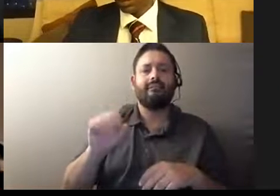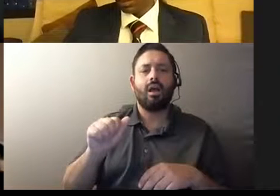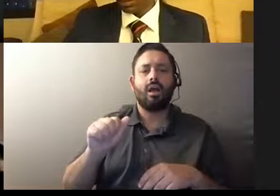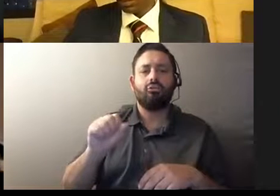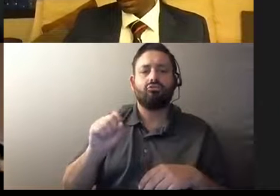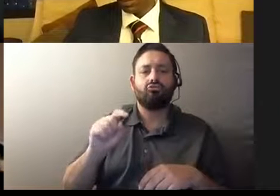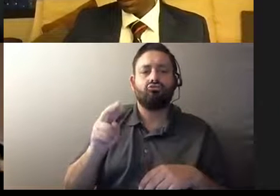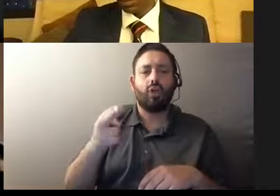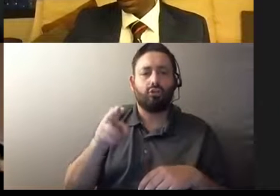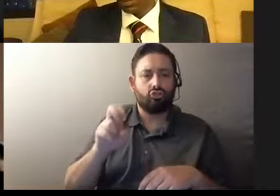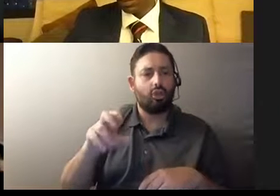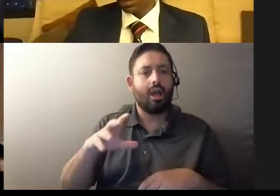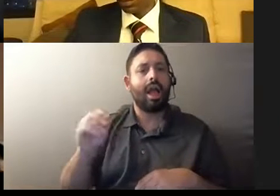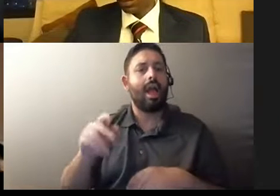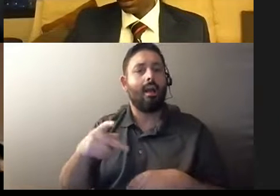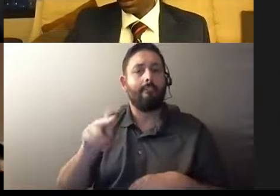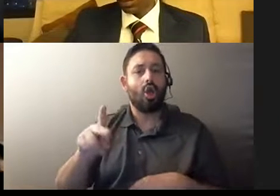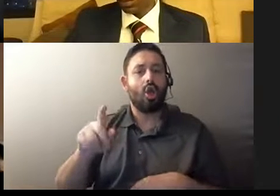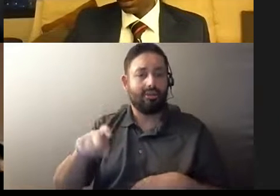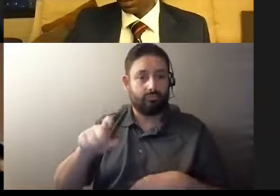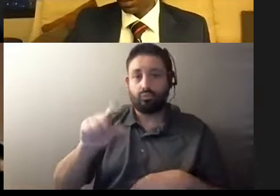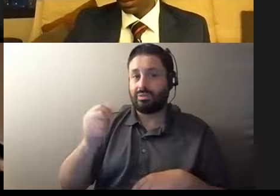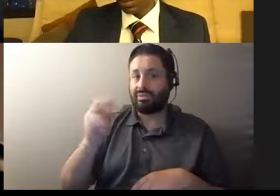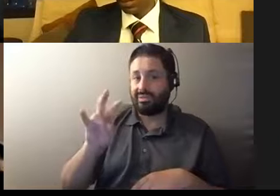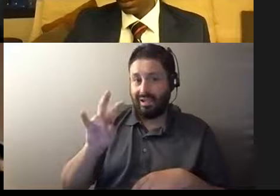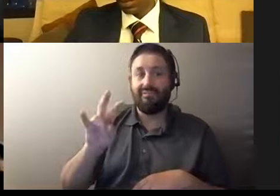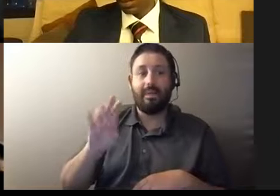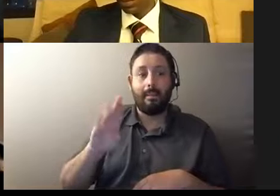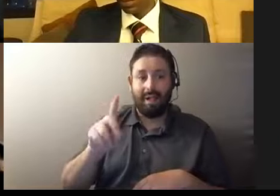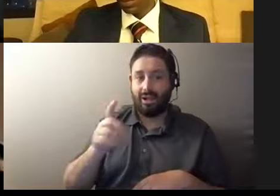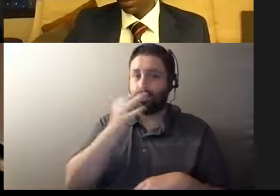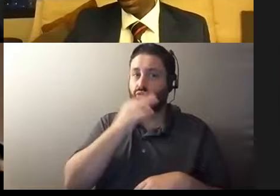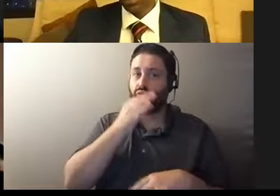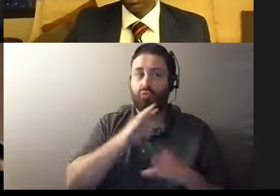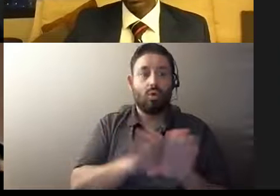a 2017 bond coming to a close. Projects that are under budget